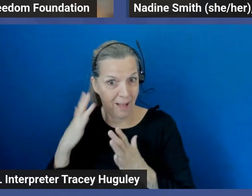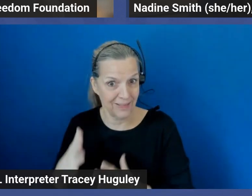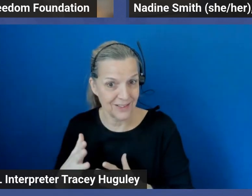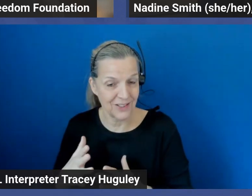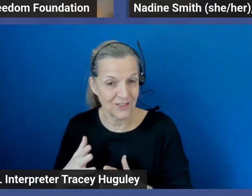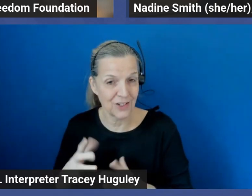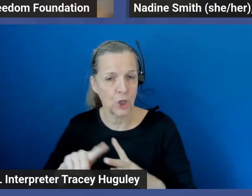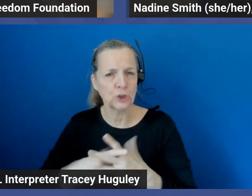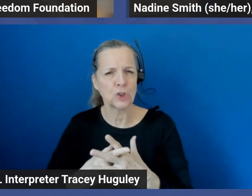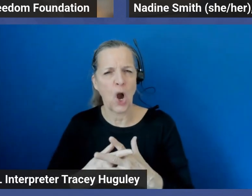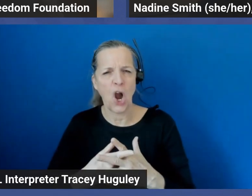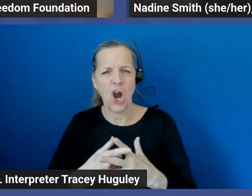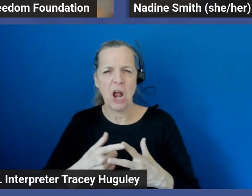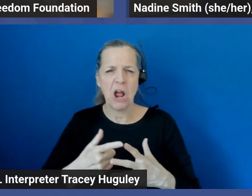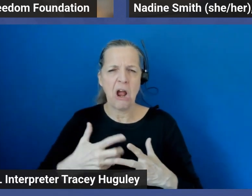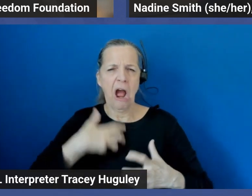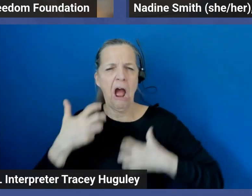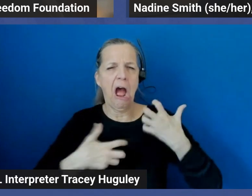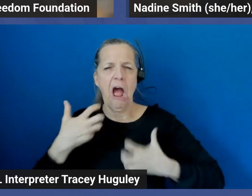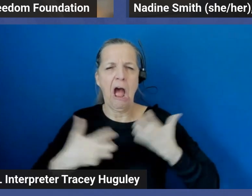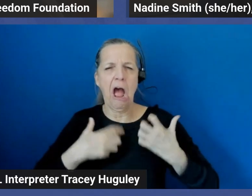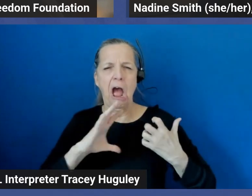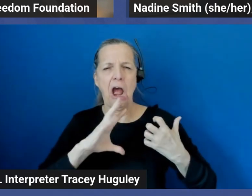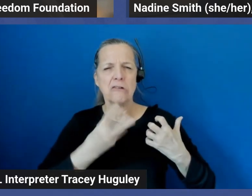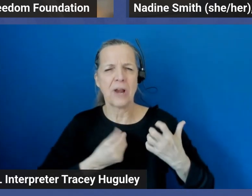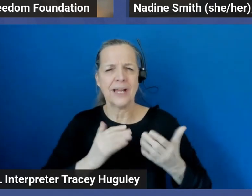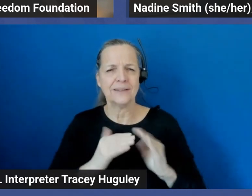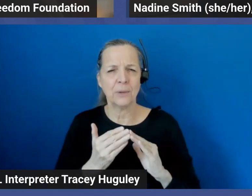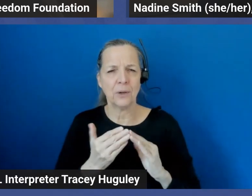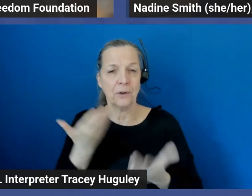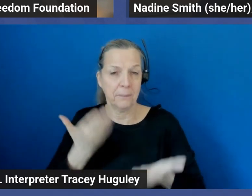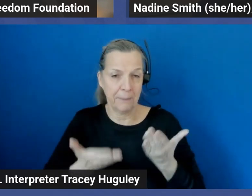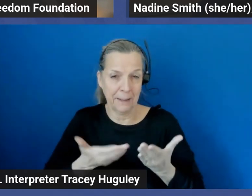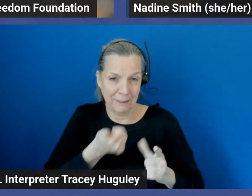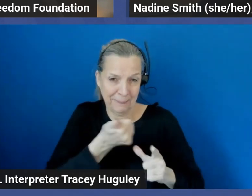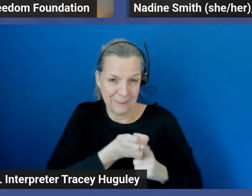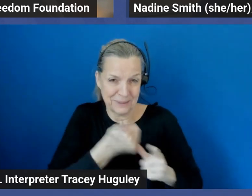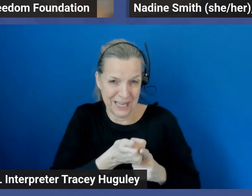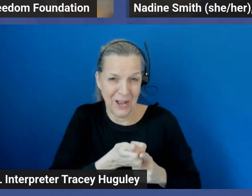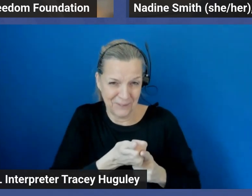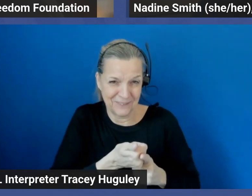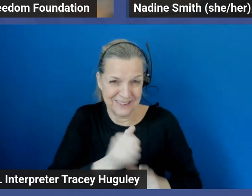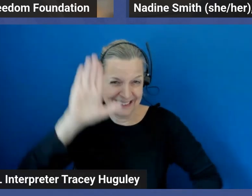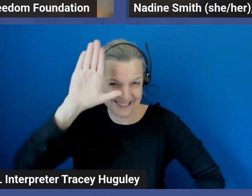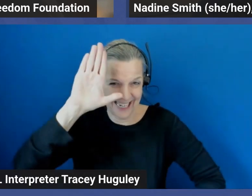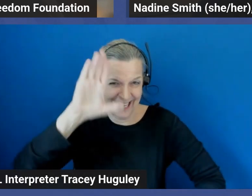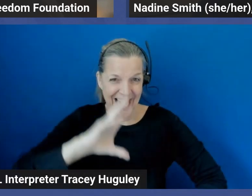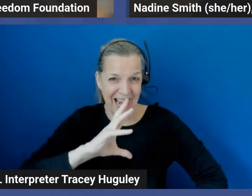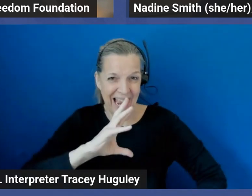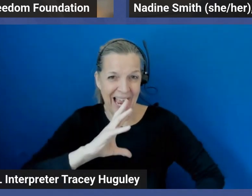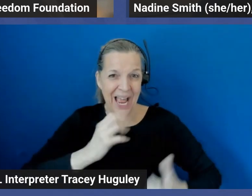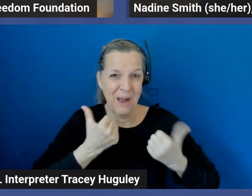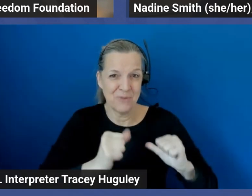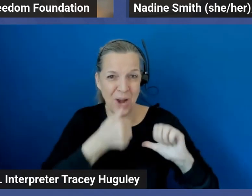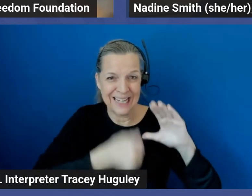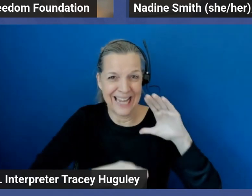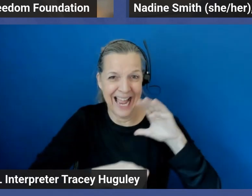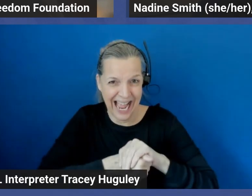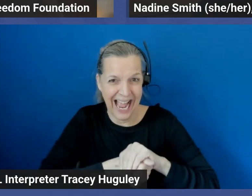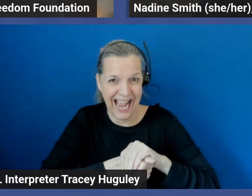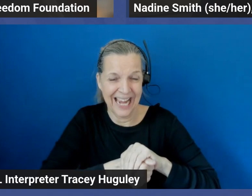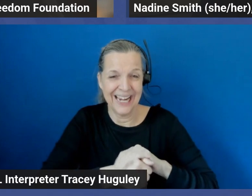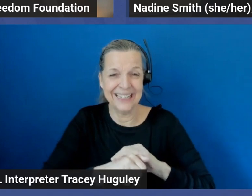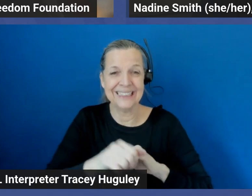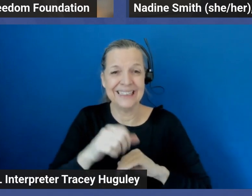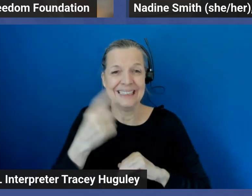suddenly start ranting again about the trans community, they might as well just raise their hand and say, I'm trying to hide a scandal. I'm